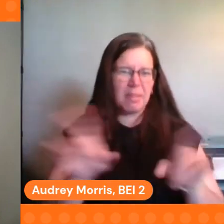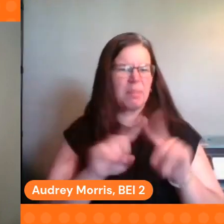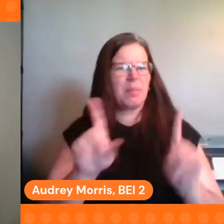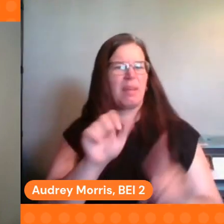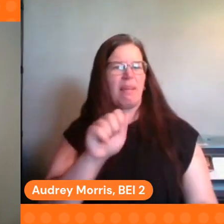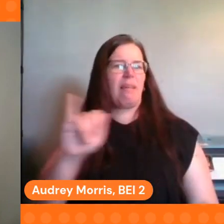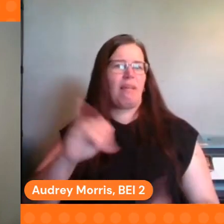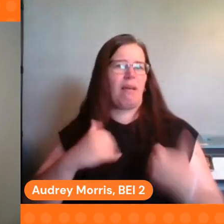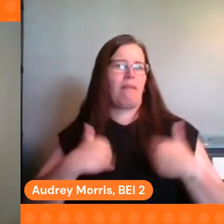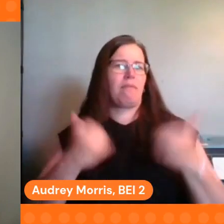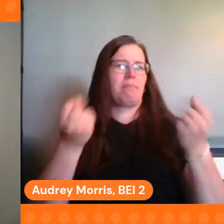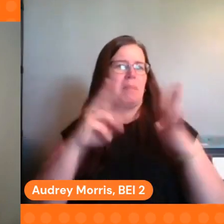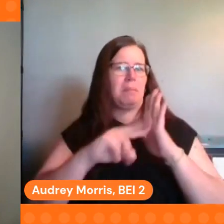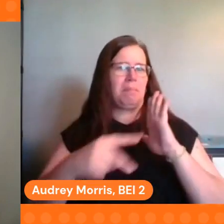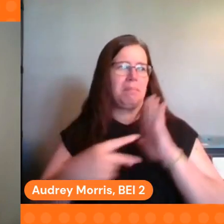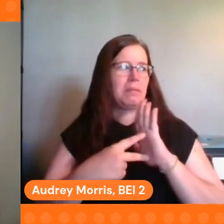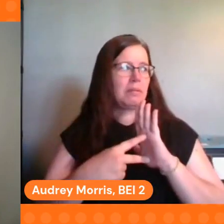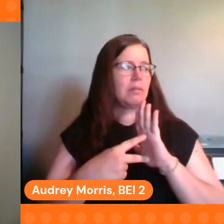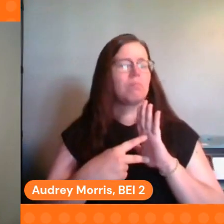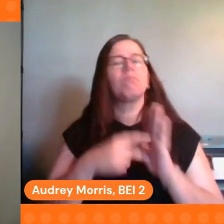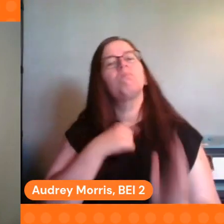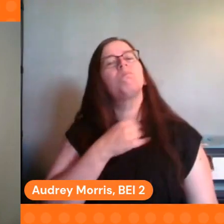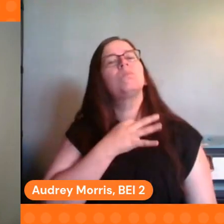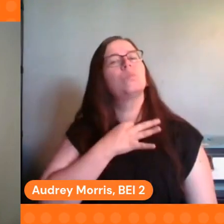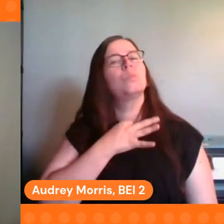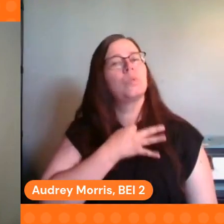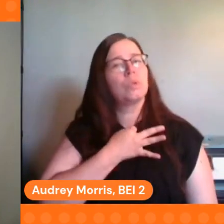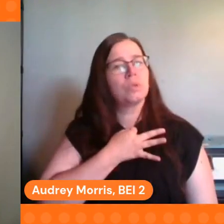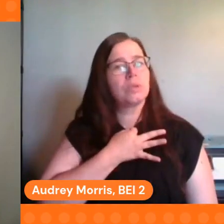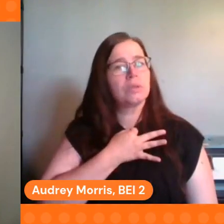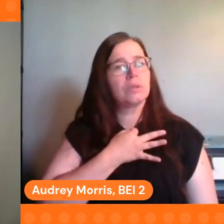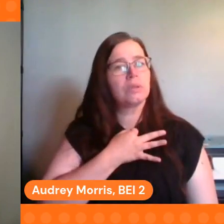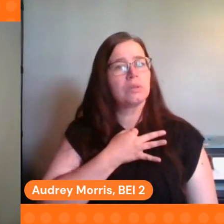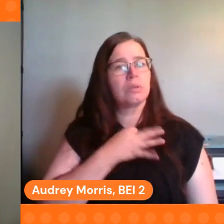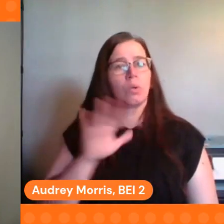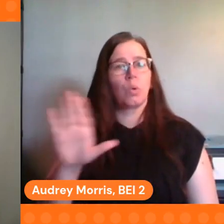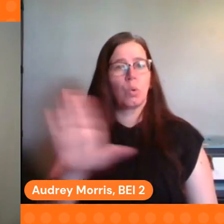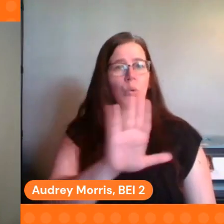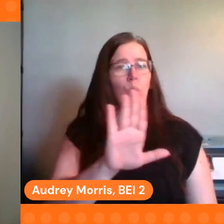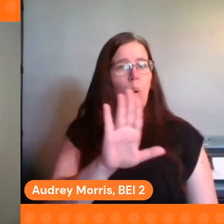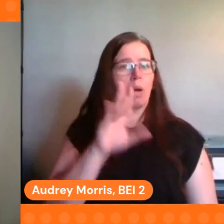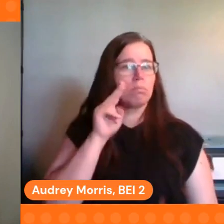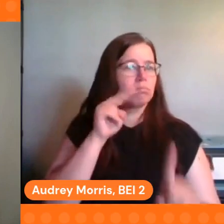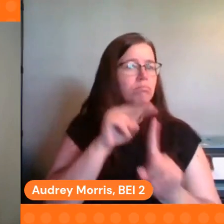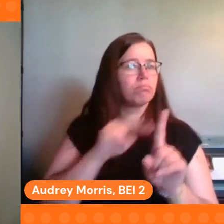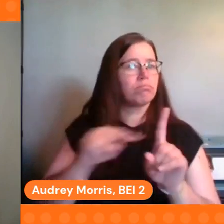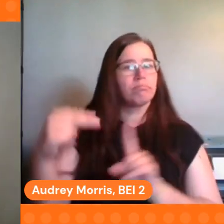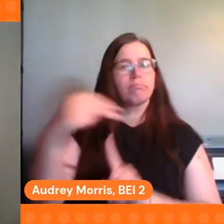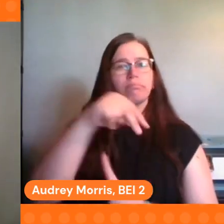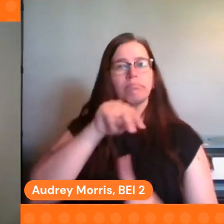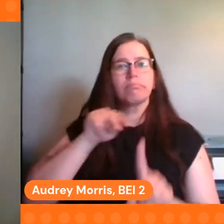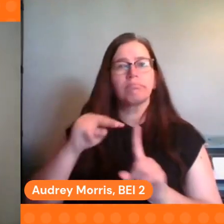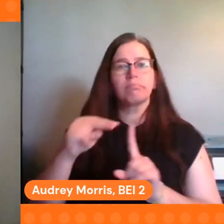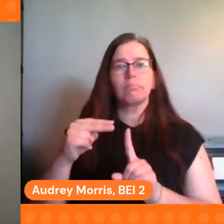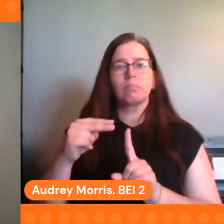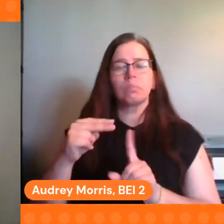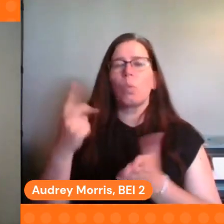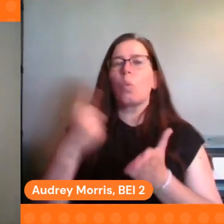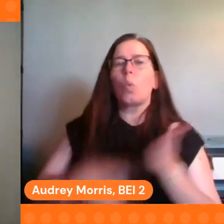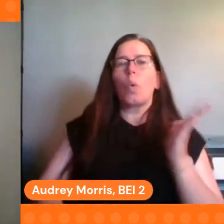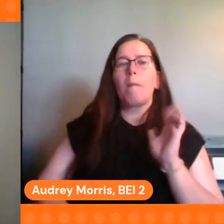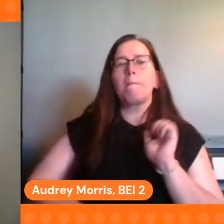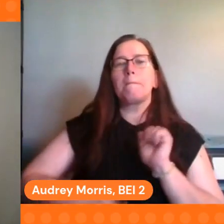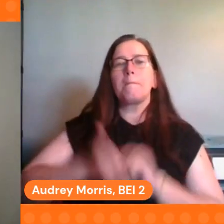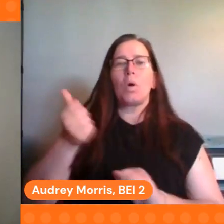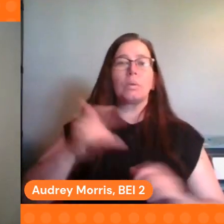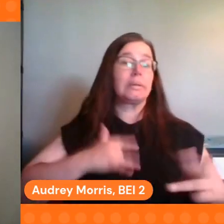things. So I'm just wondering, just from all of your perspective, what's the most kind of